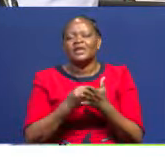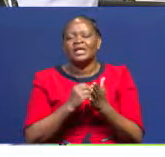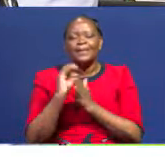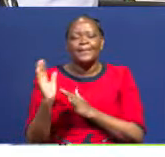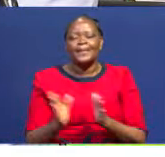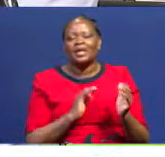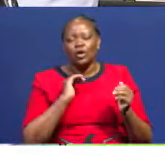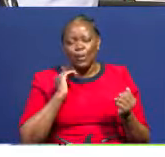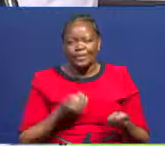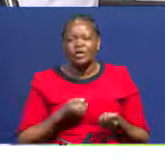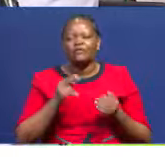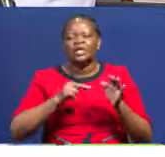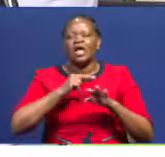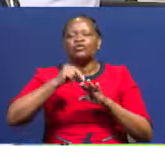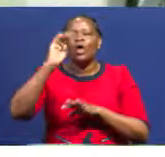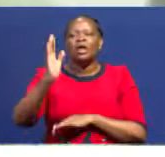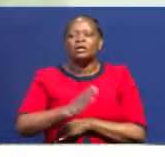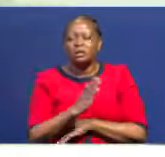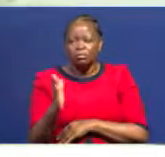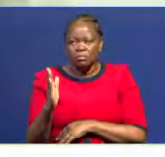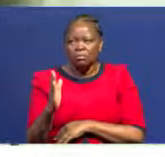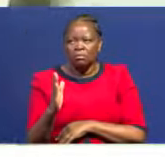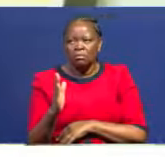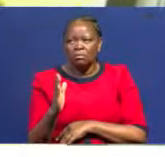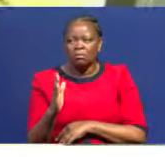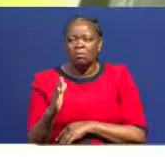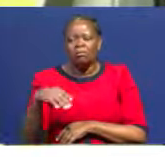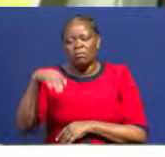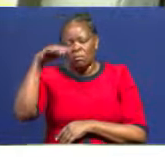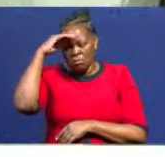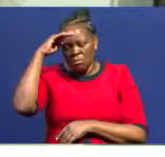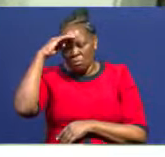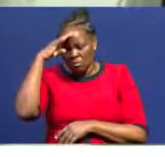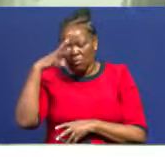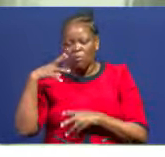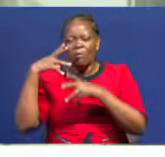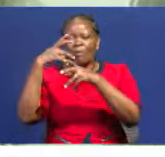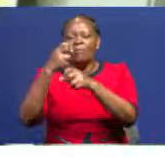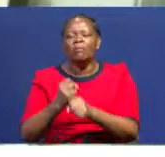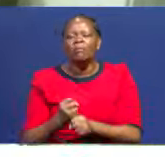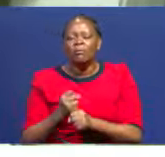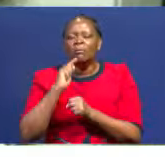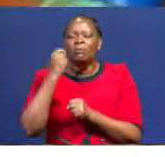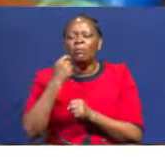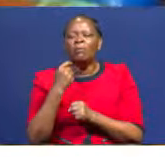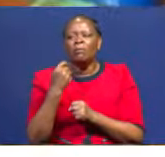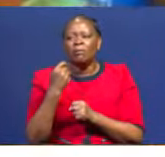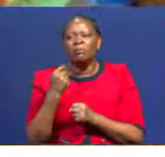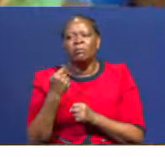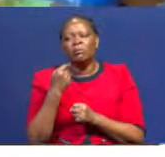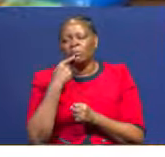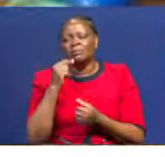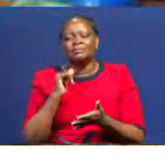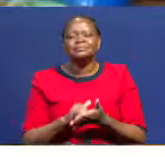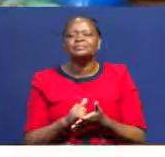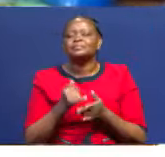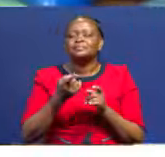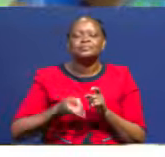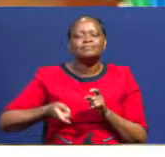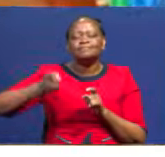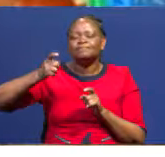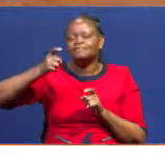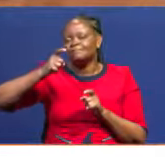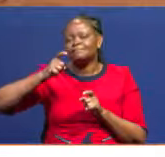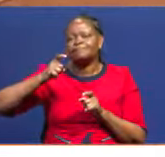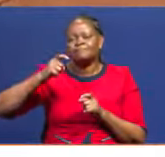Planning Committee of the National Assembly. Alcohol Beverages Association of Kenya warned that drastic tax increment on